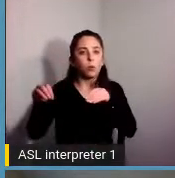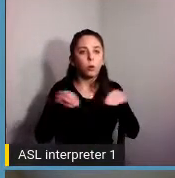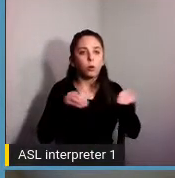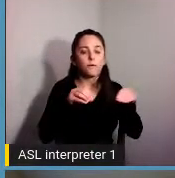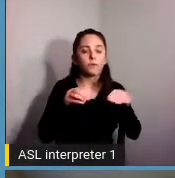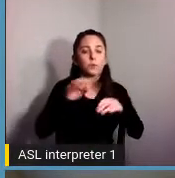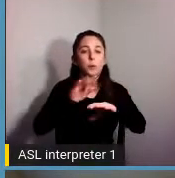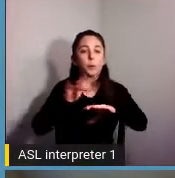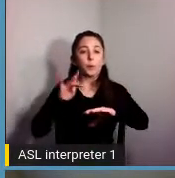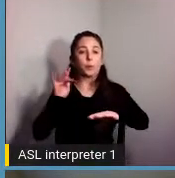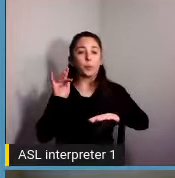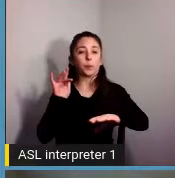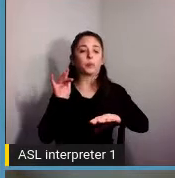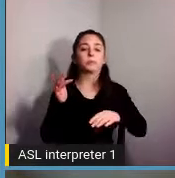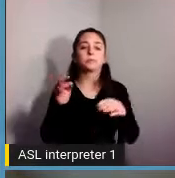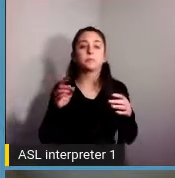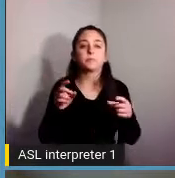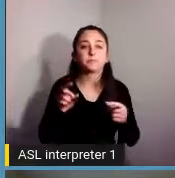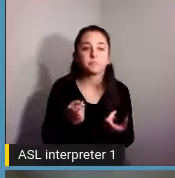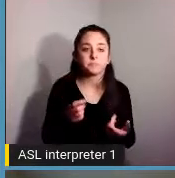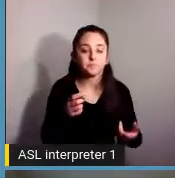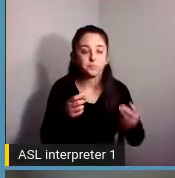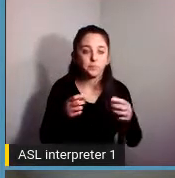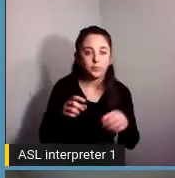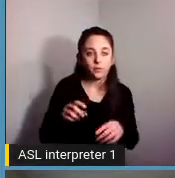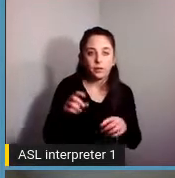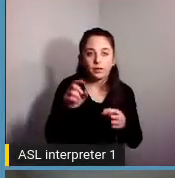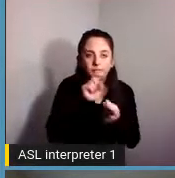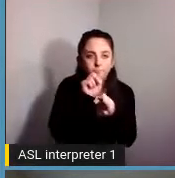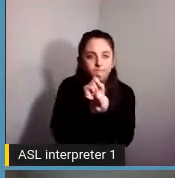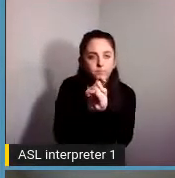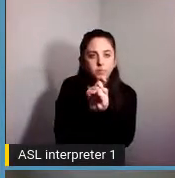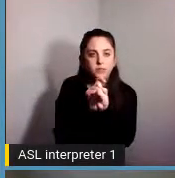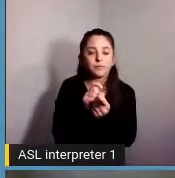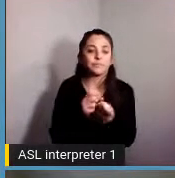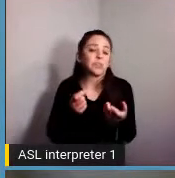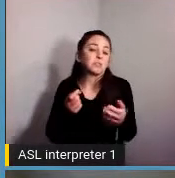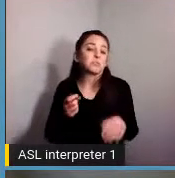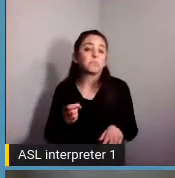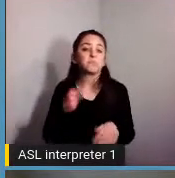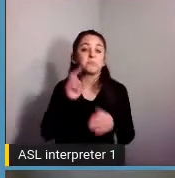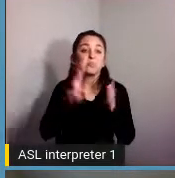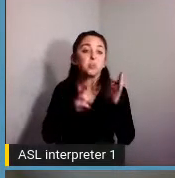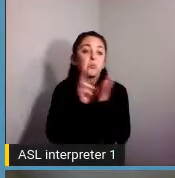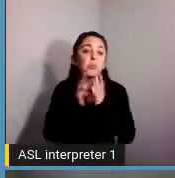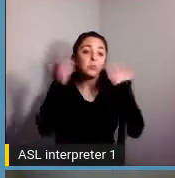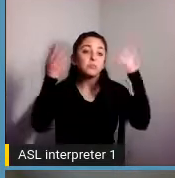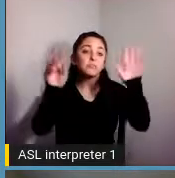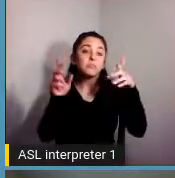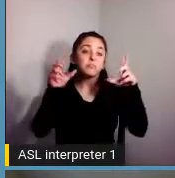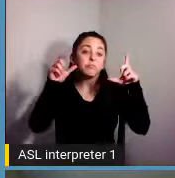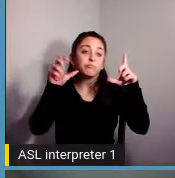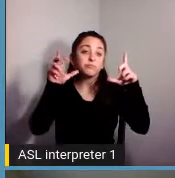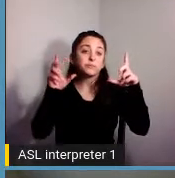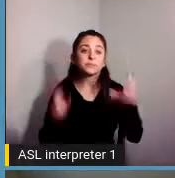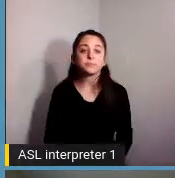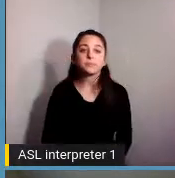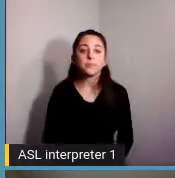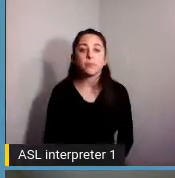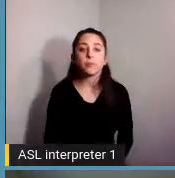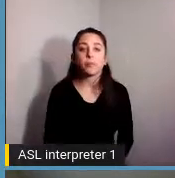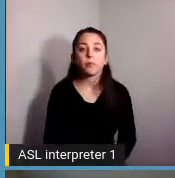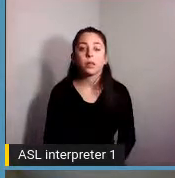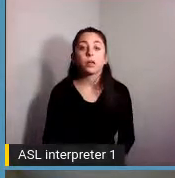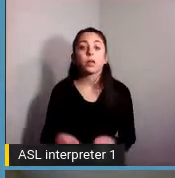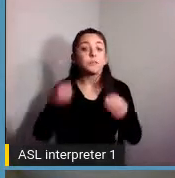detail. And we were able to capture it in just a couple hours. There's the